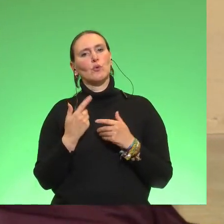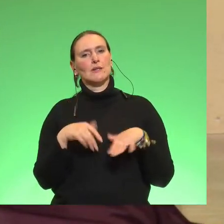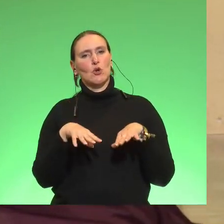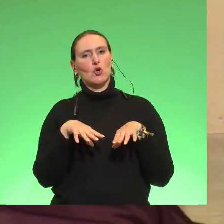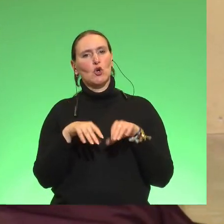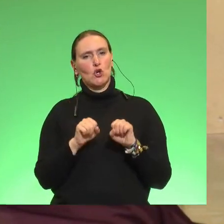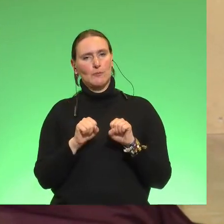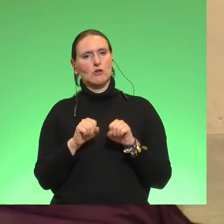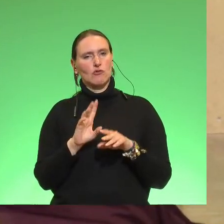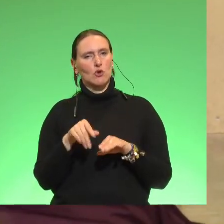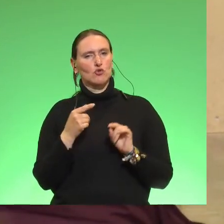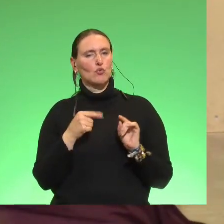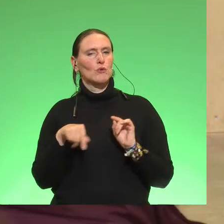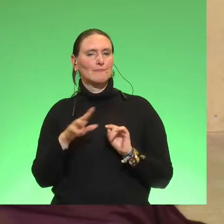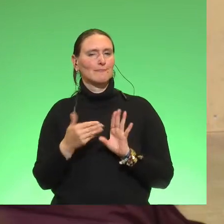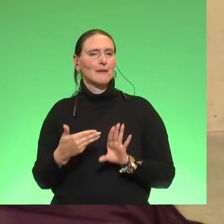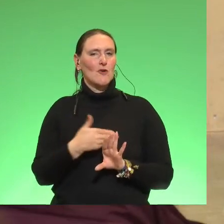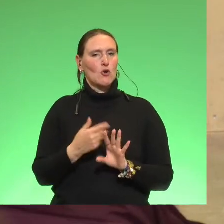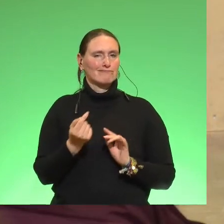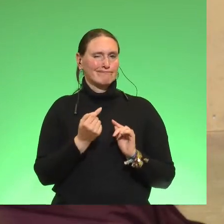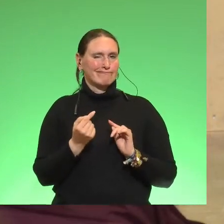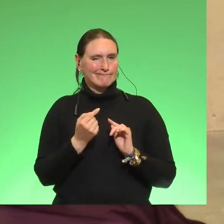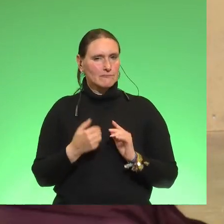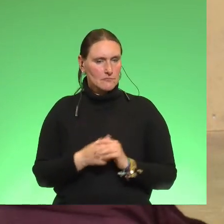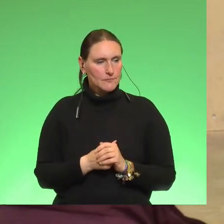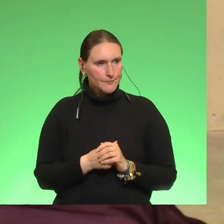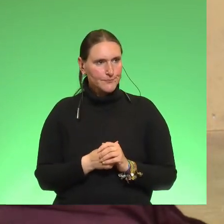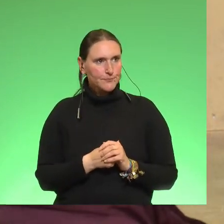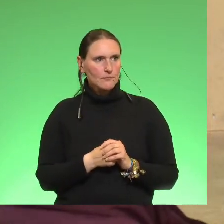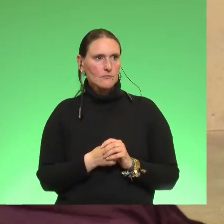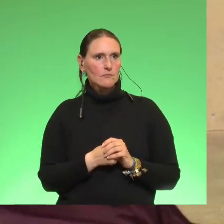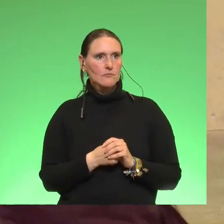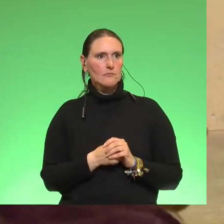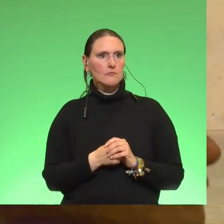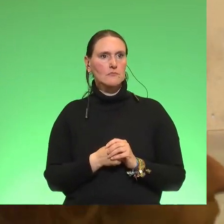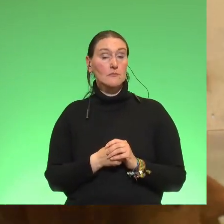There is, of course, I think there is no